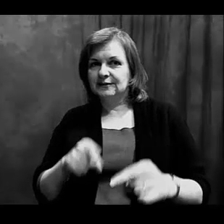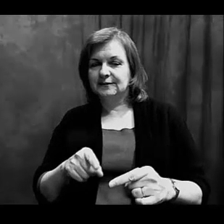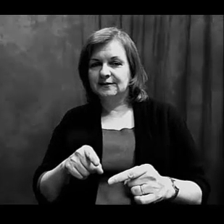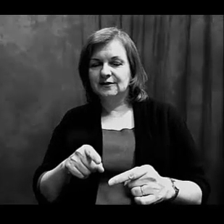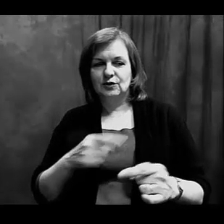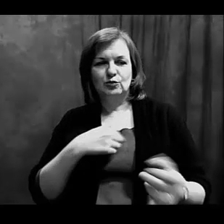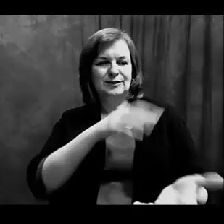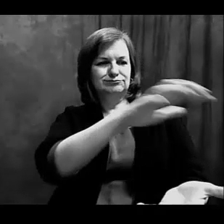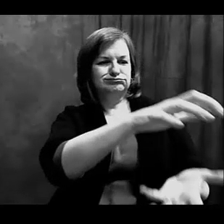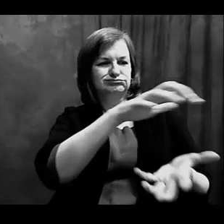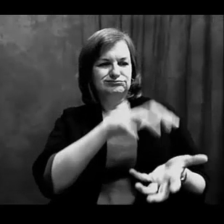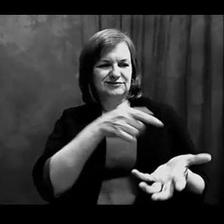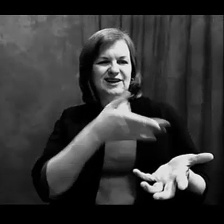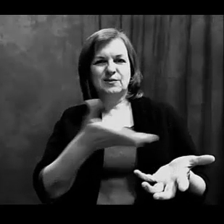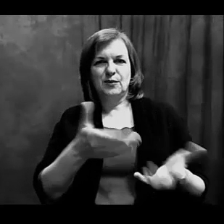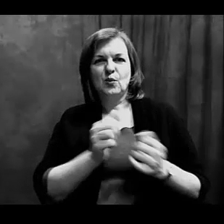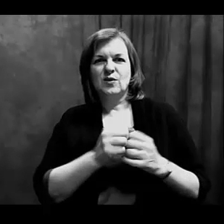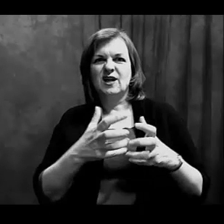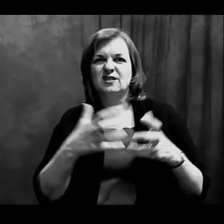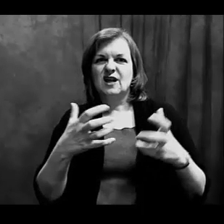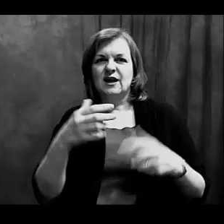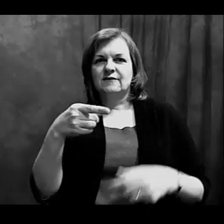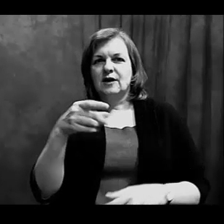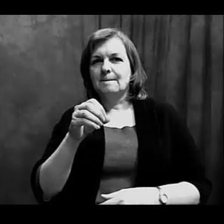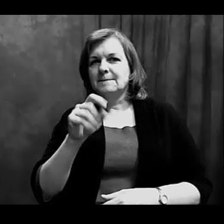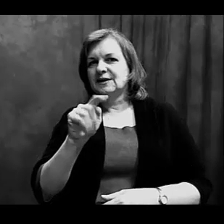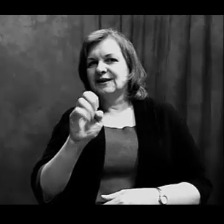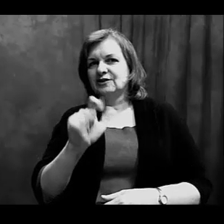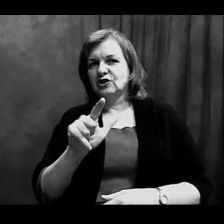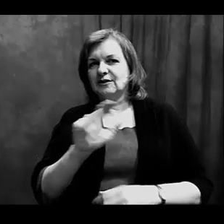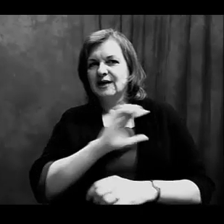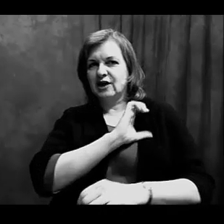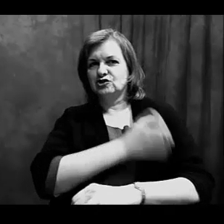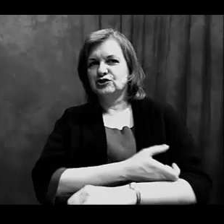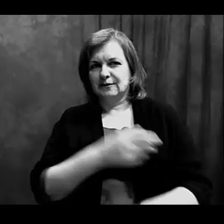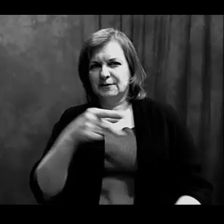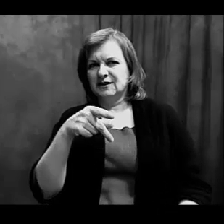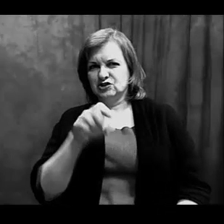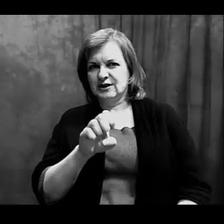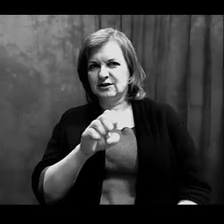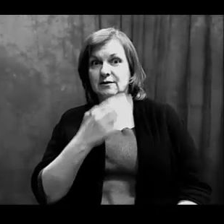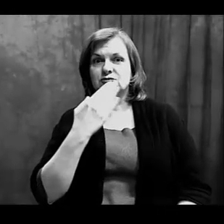something that has a lot of potential energy. Sugar has a lot of potential energy.